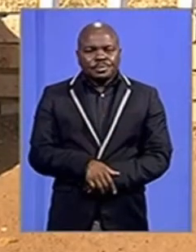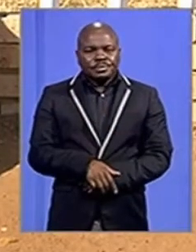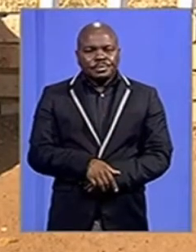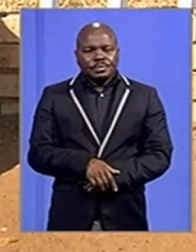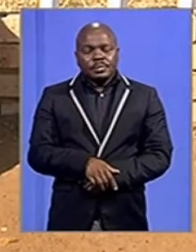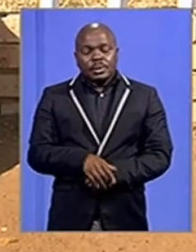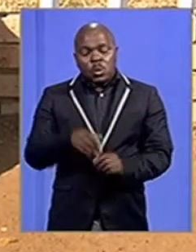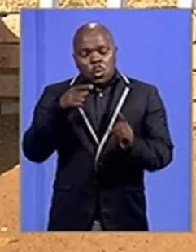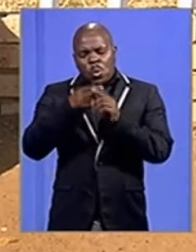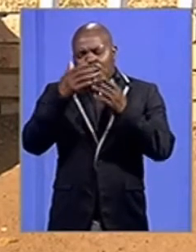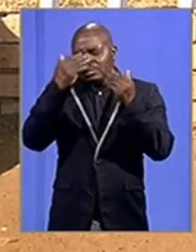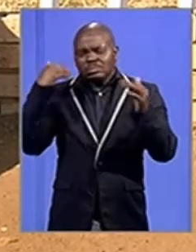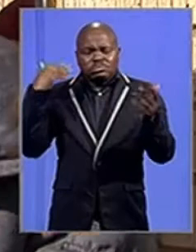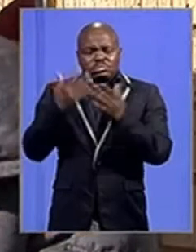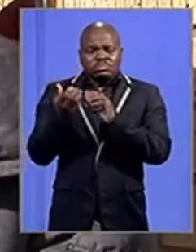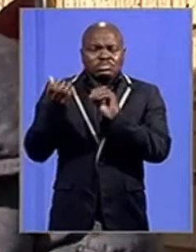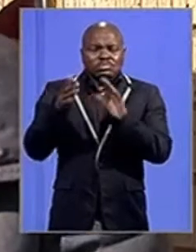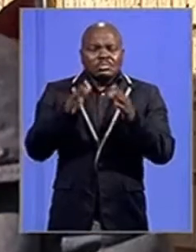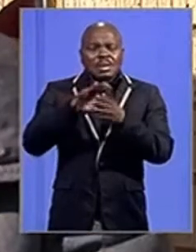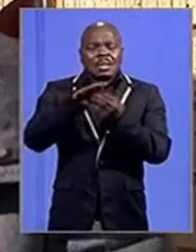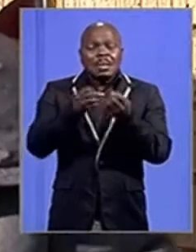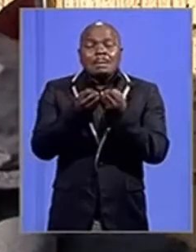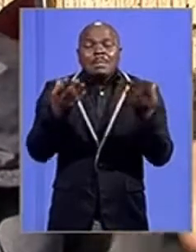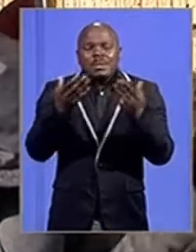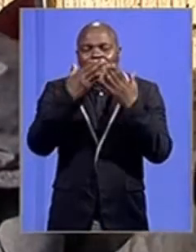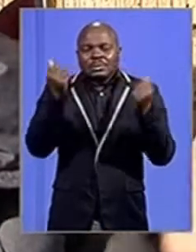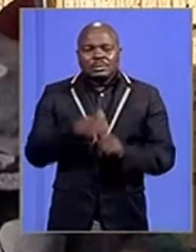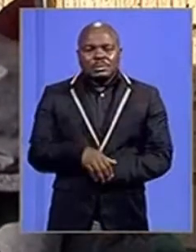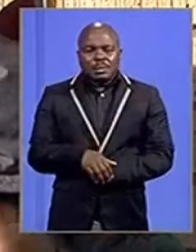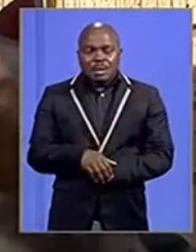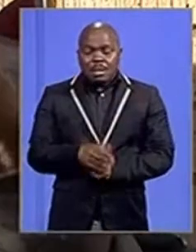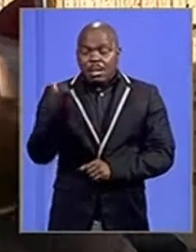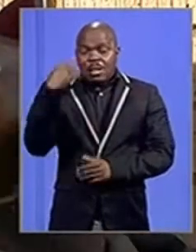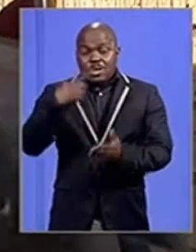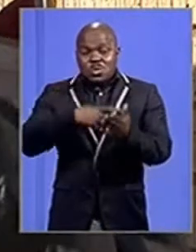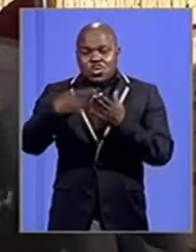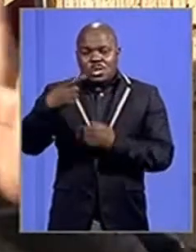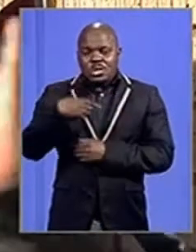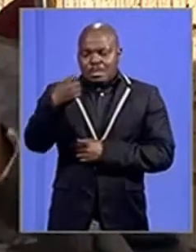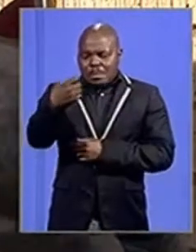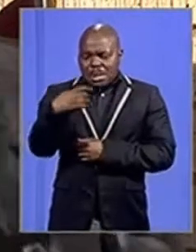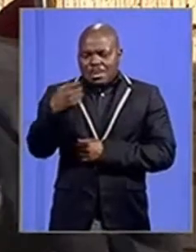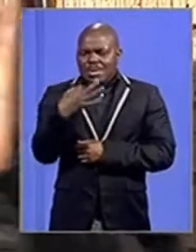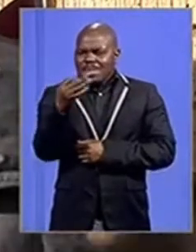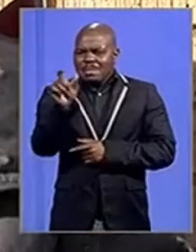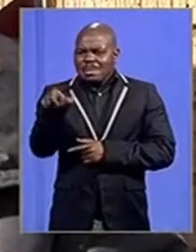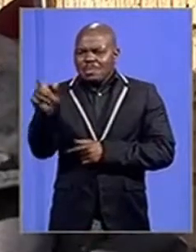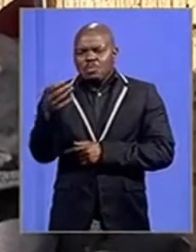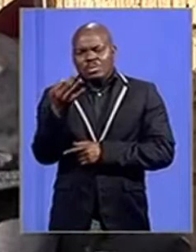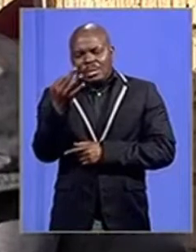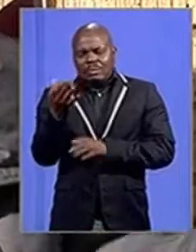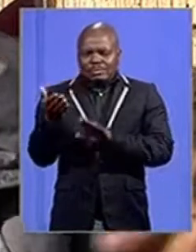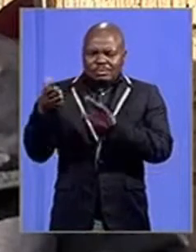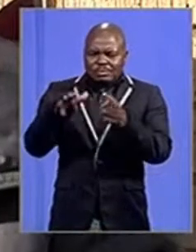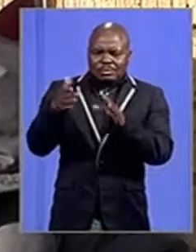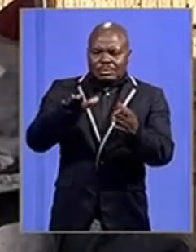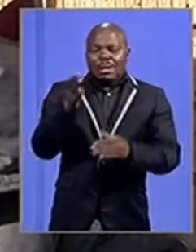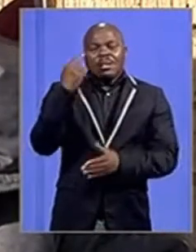lobile ba bakae. I can't even recall, there's too many. And in last week, we got 3 messages, 3 different people, family members again, last